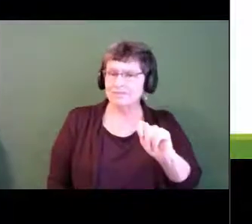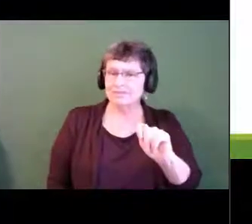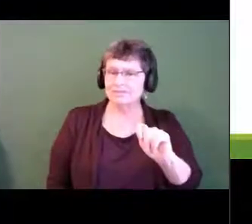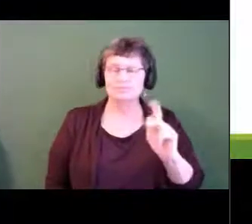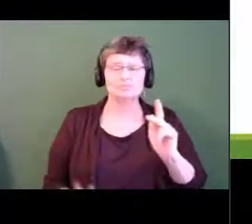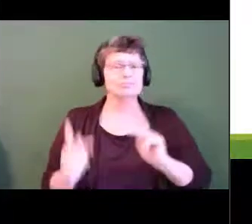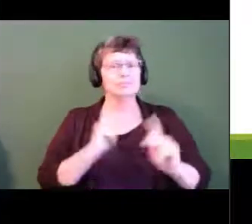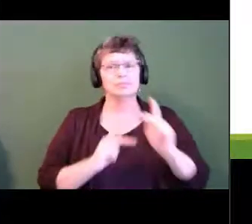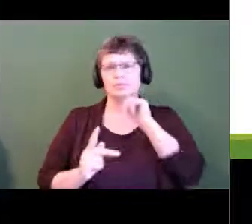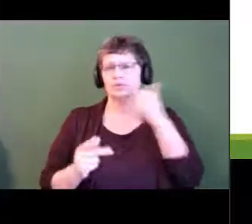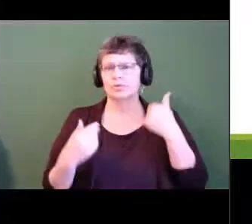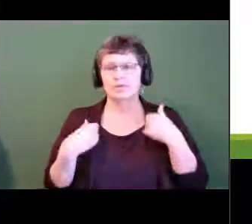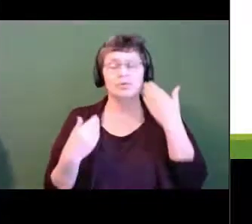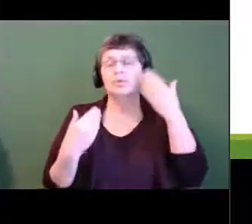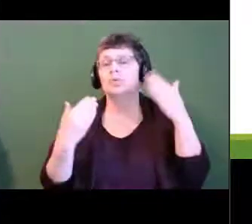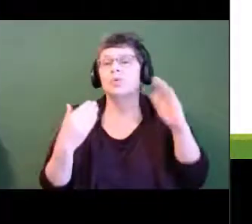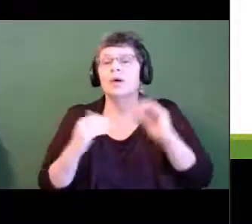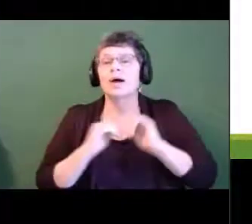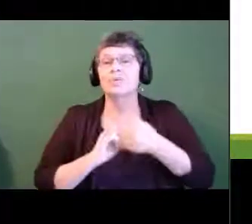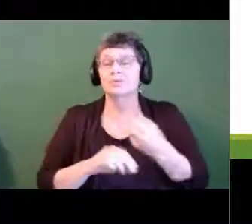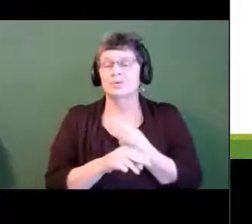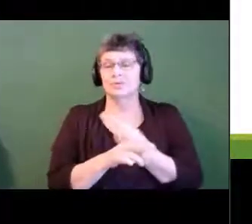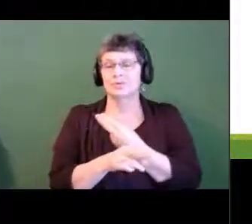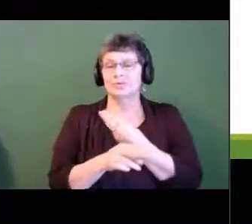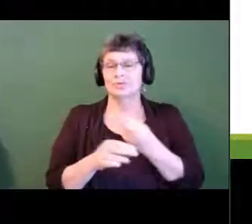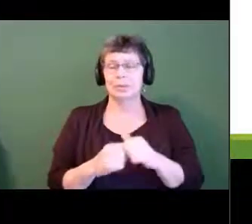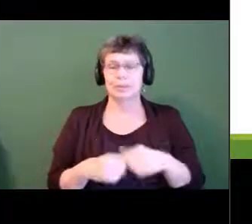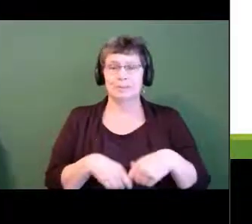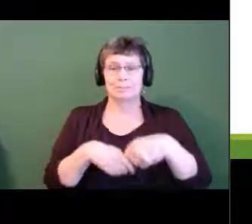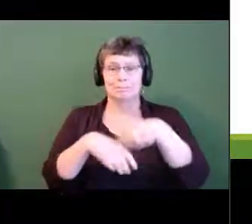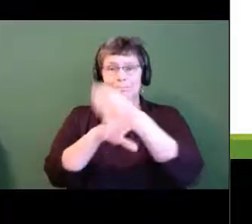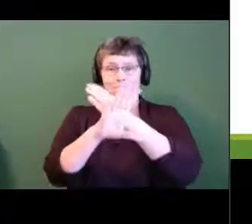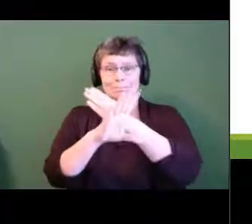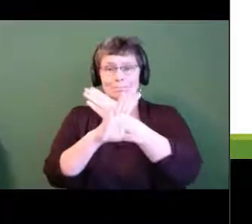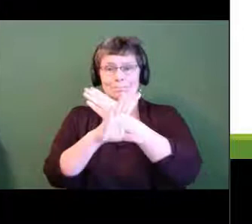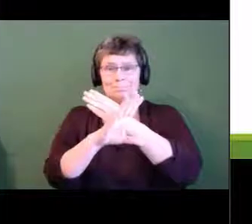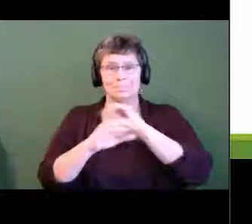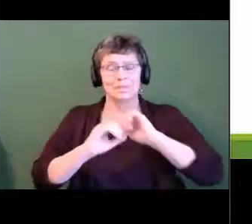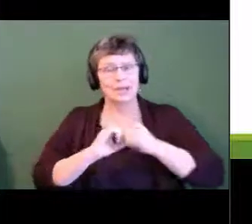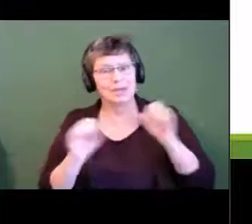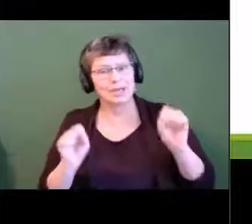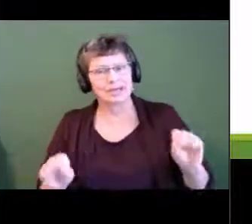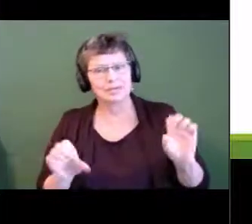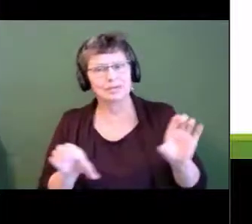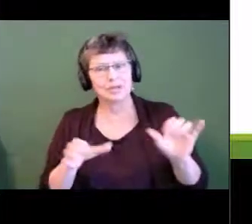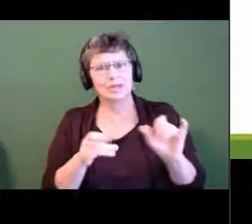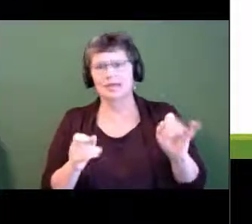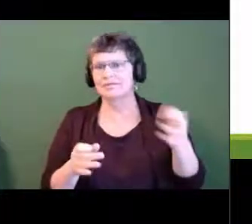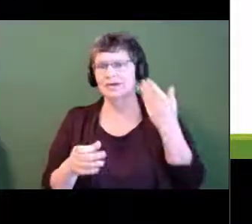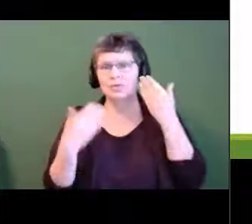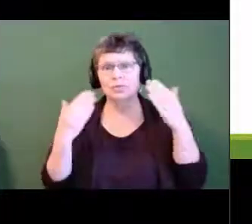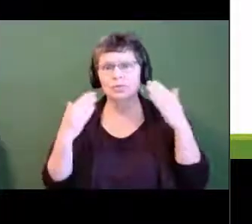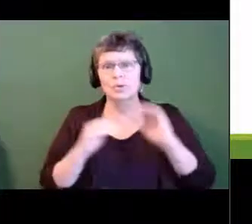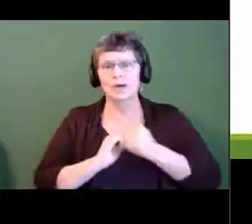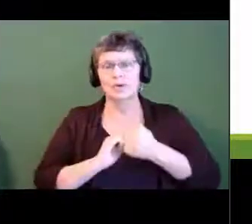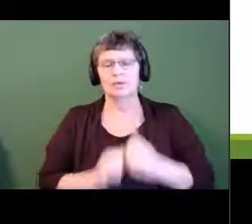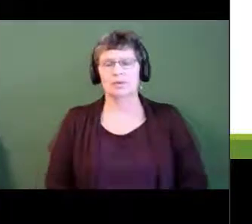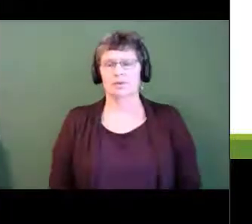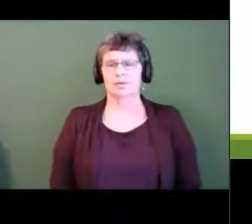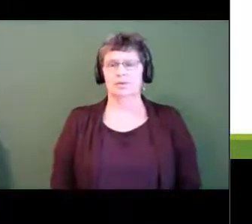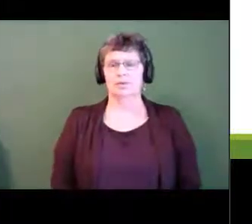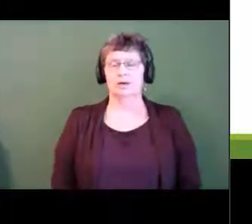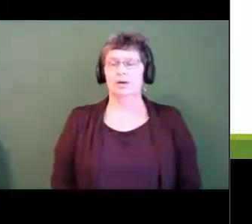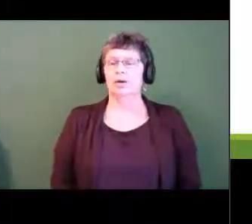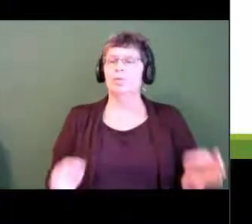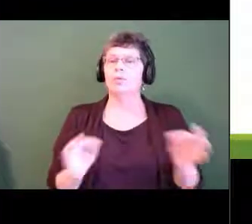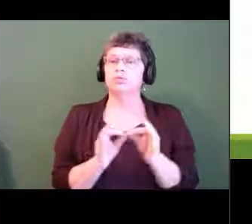enable them to hook up with other people remotely, which is really important in this time. The cost, you know, don't